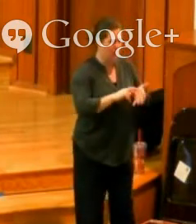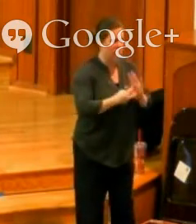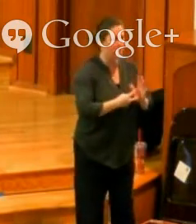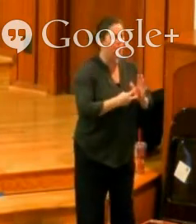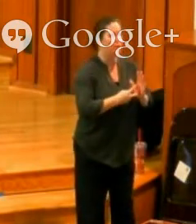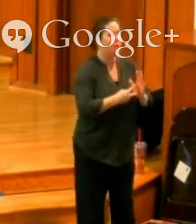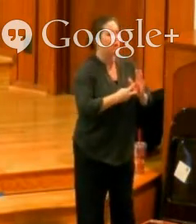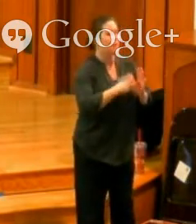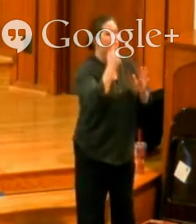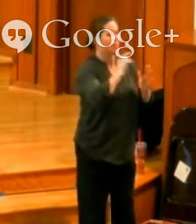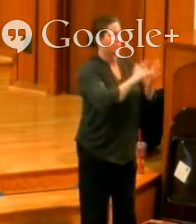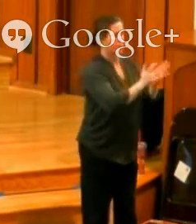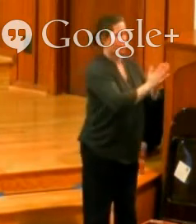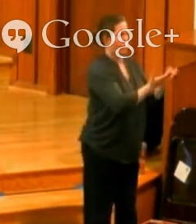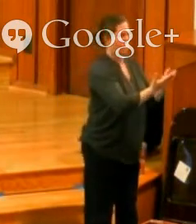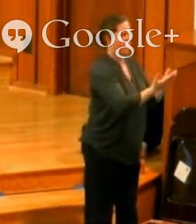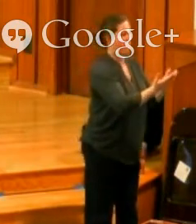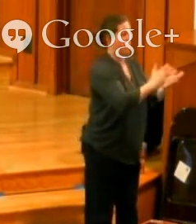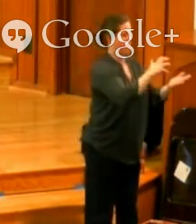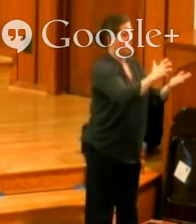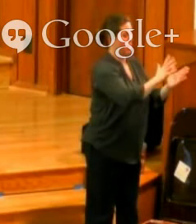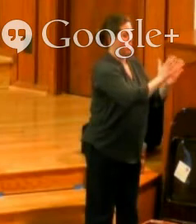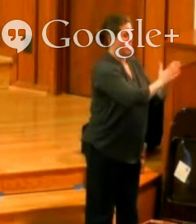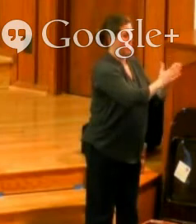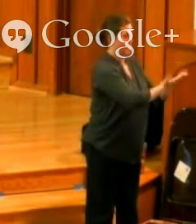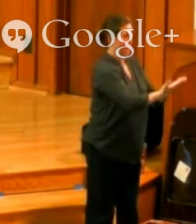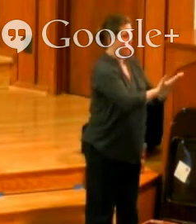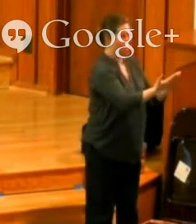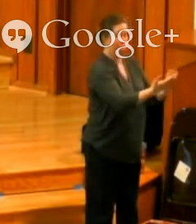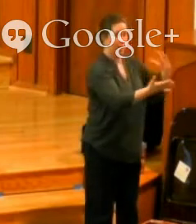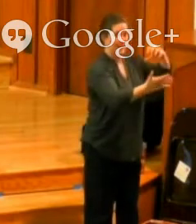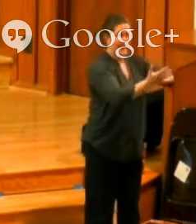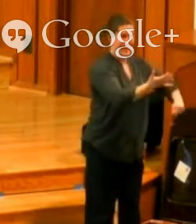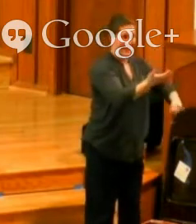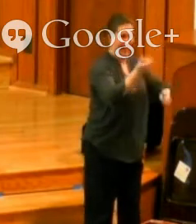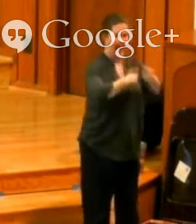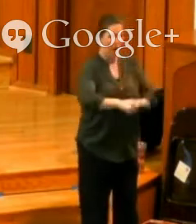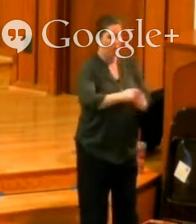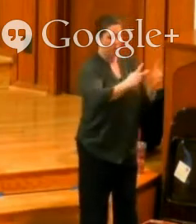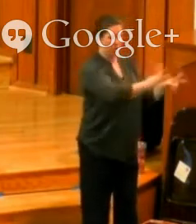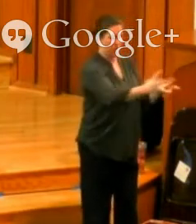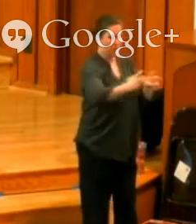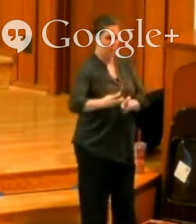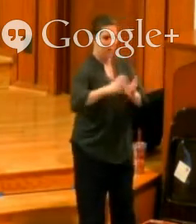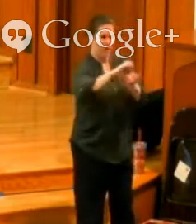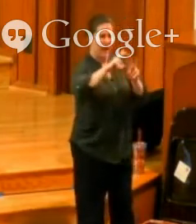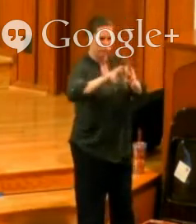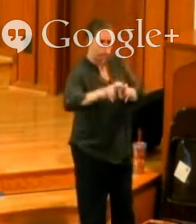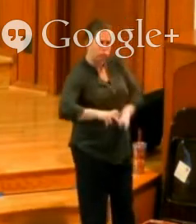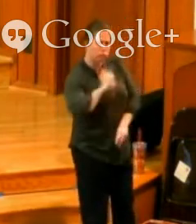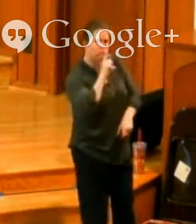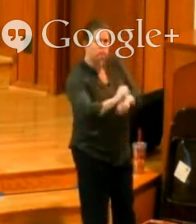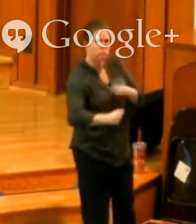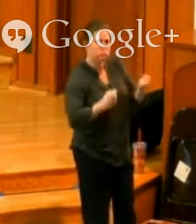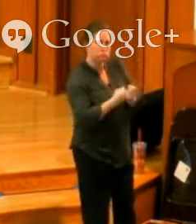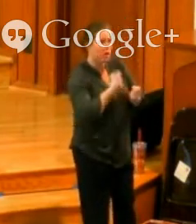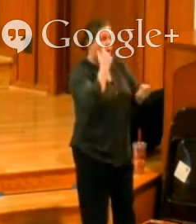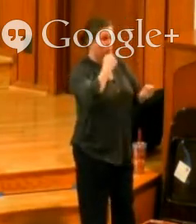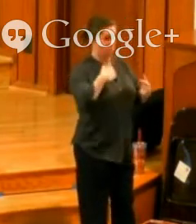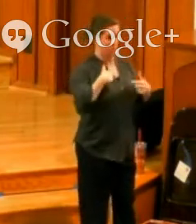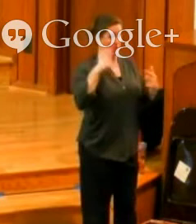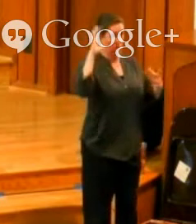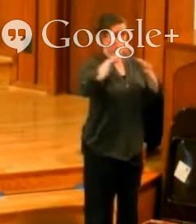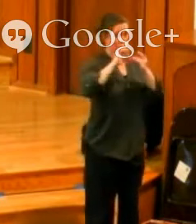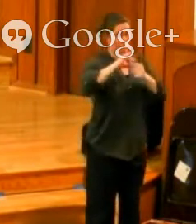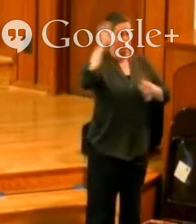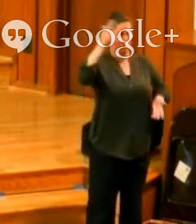and put the Word of God to the test and find our answers right there, don't we? Because it's not about what we think, it's not about what I have to say, but about